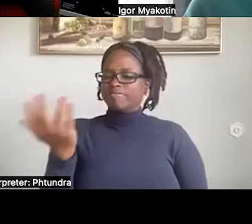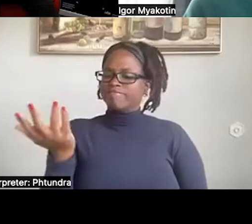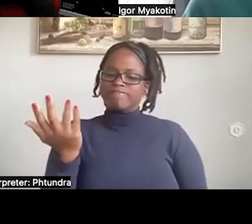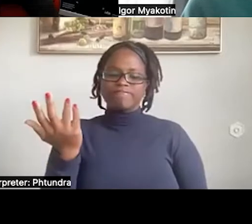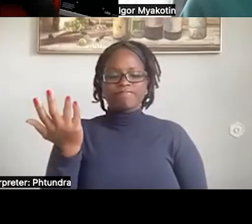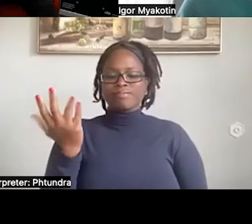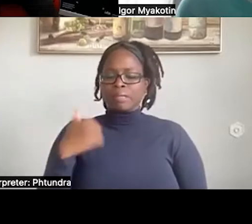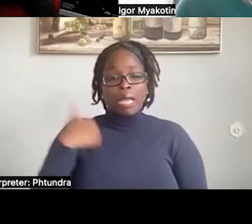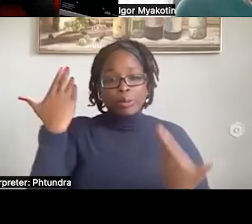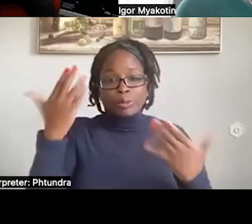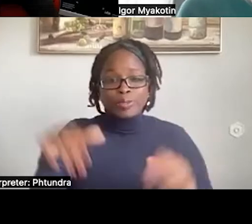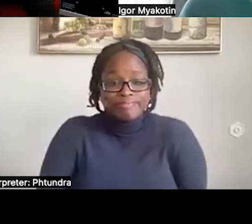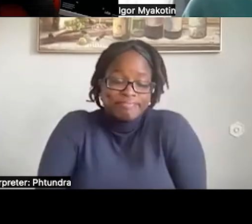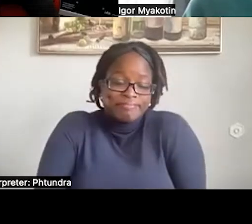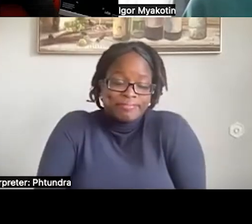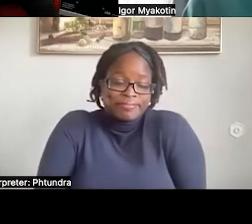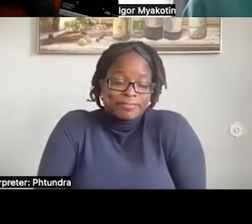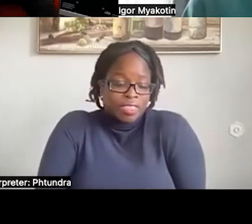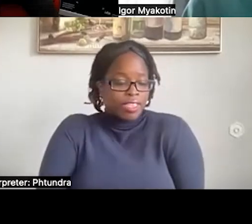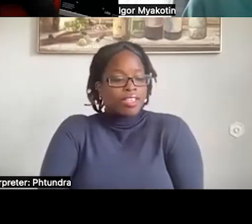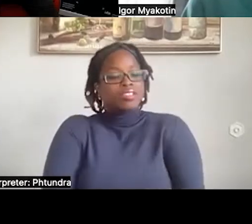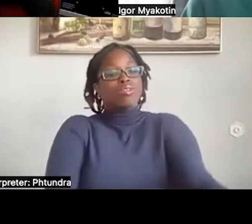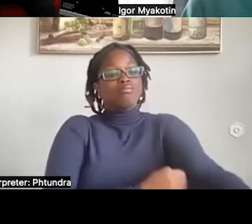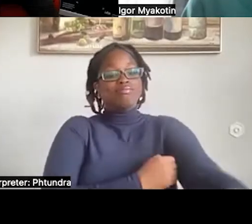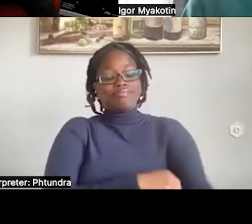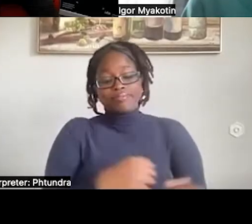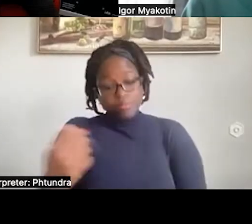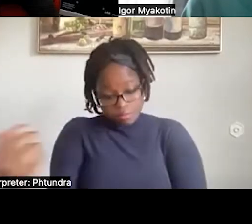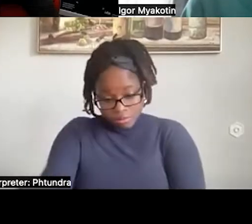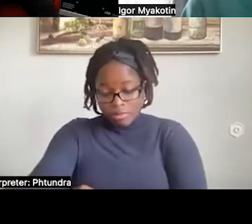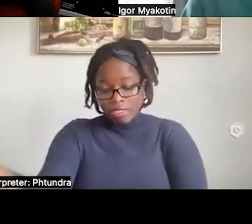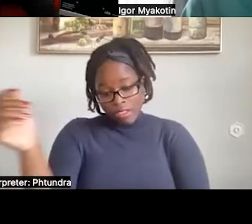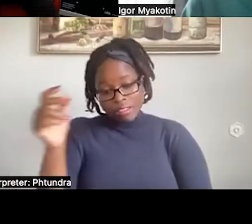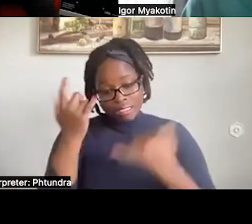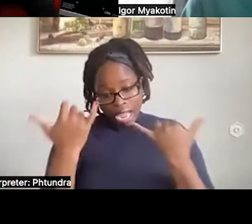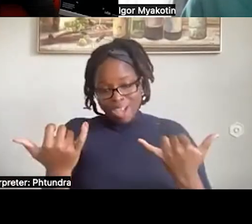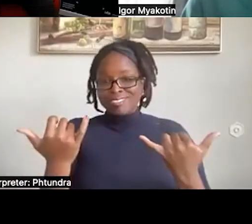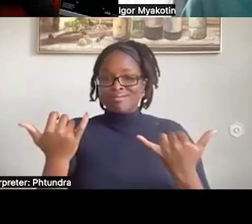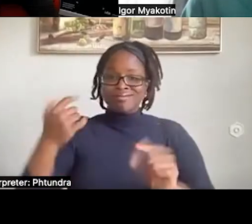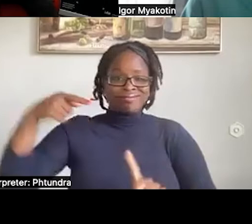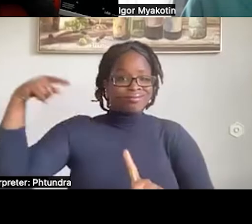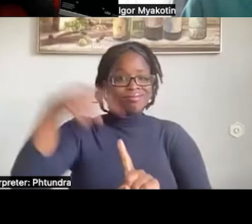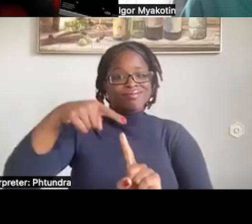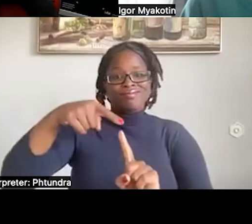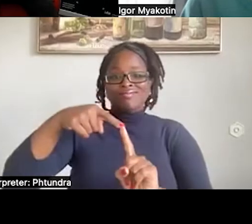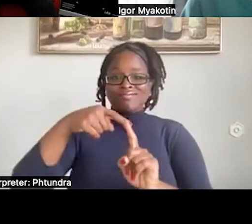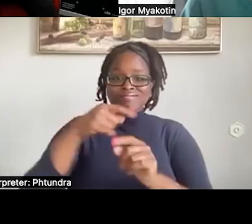don't know what to do really. So now I'm back to making movies, and I'm much